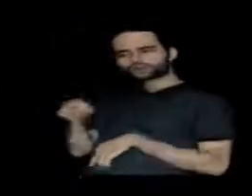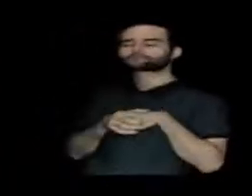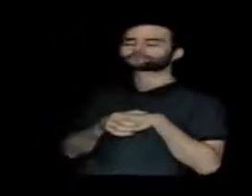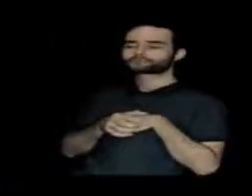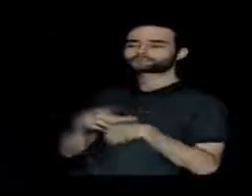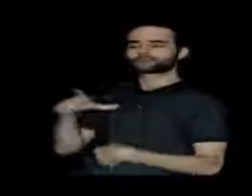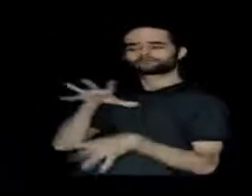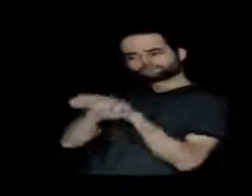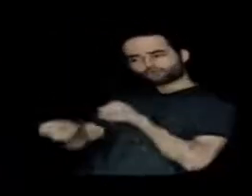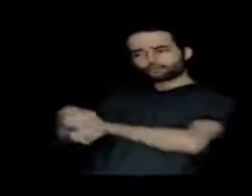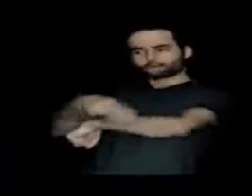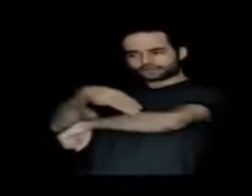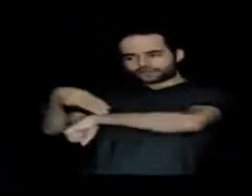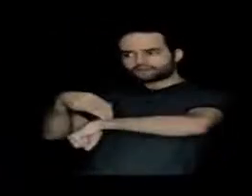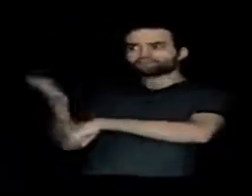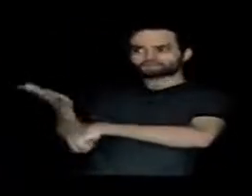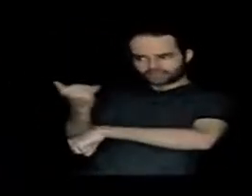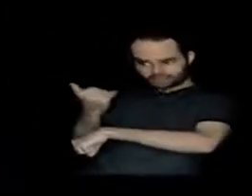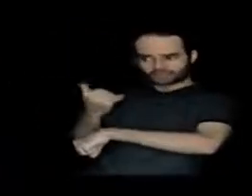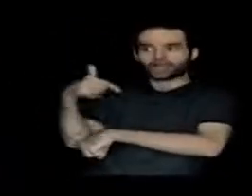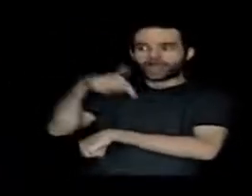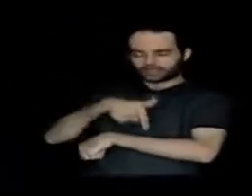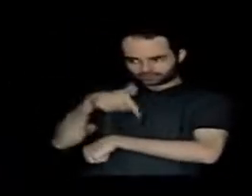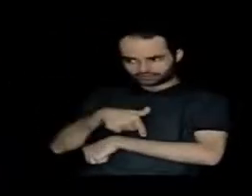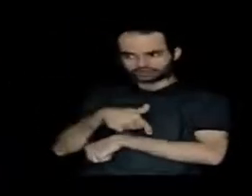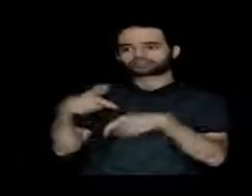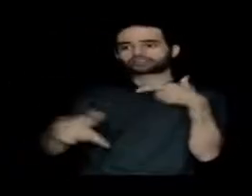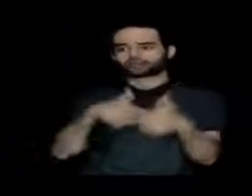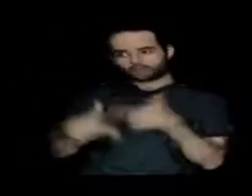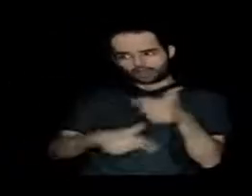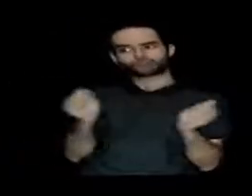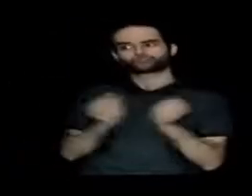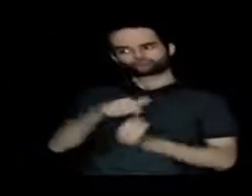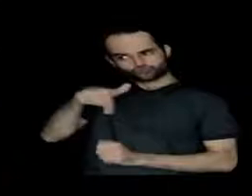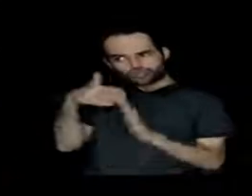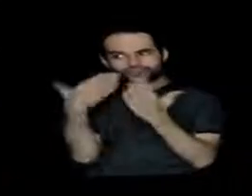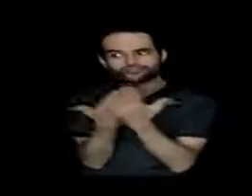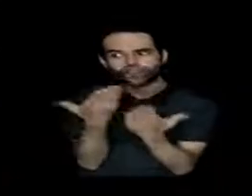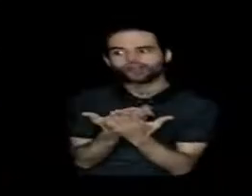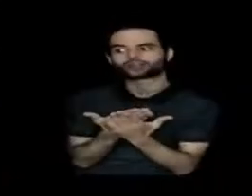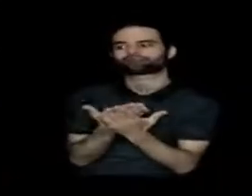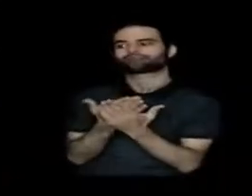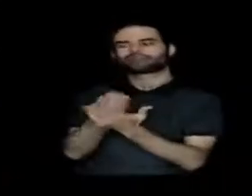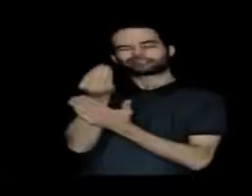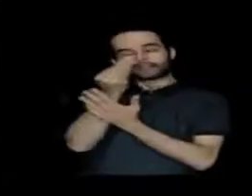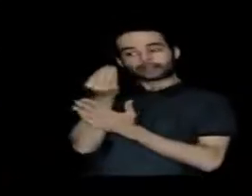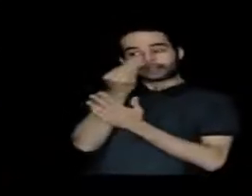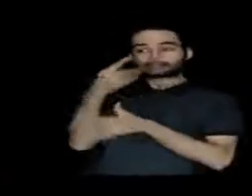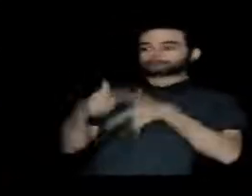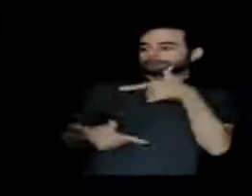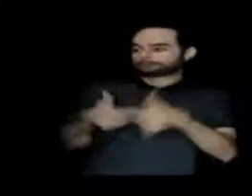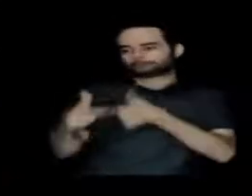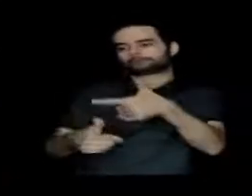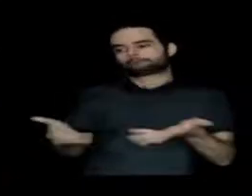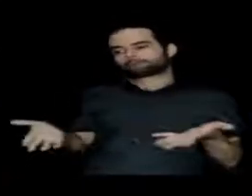field. But I had magisterian, and then she said, Well, since you have the training for being